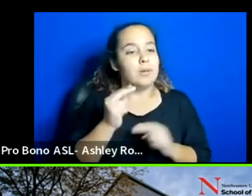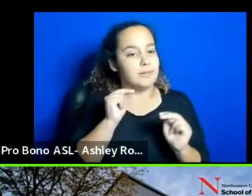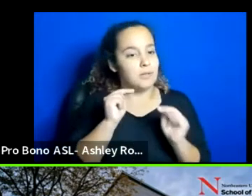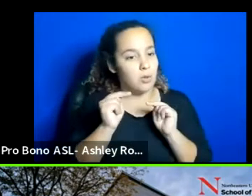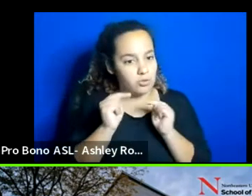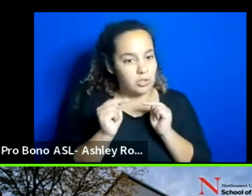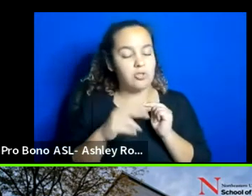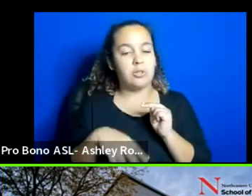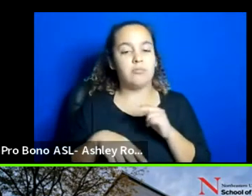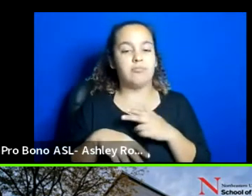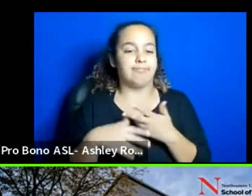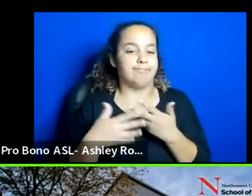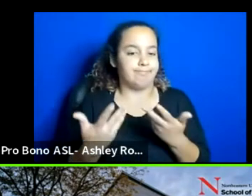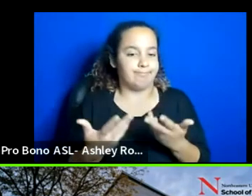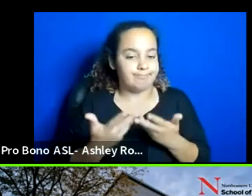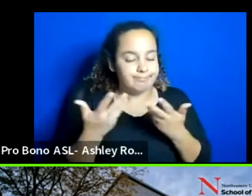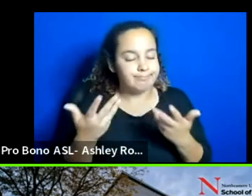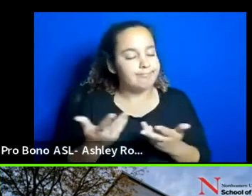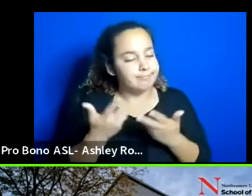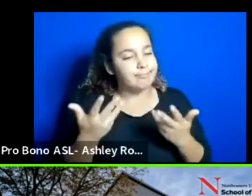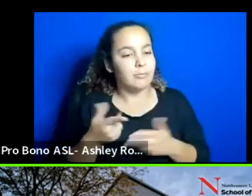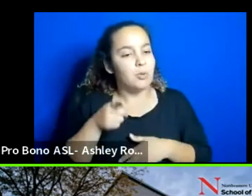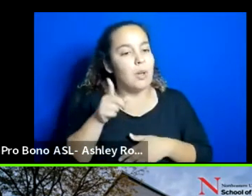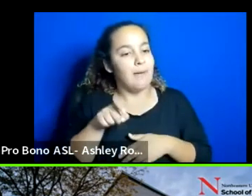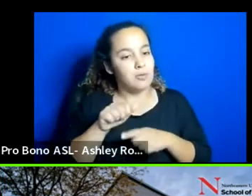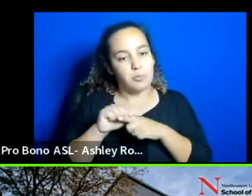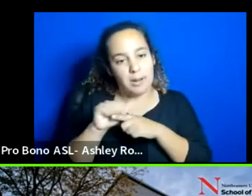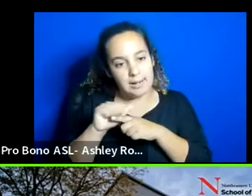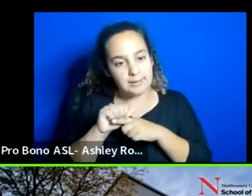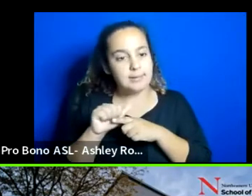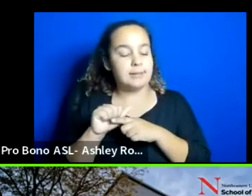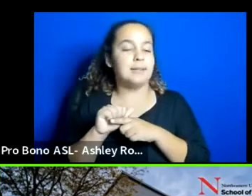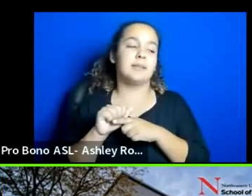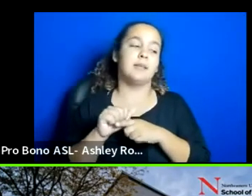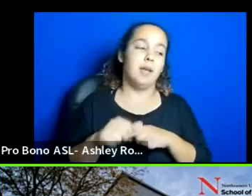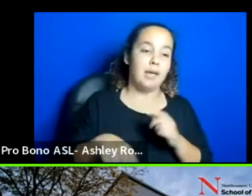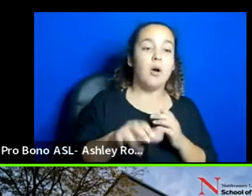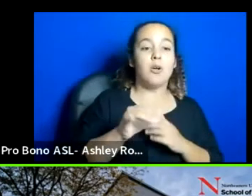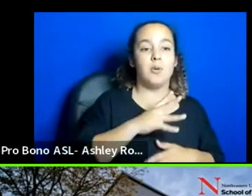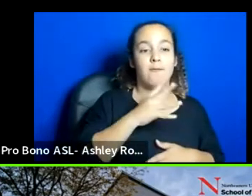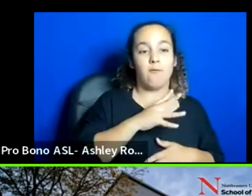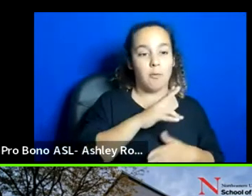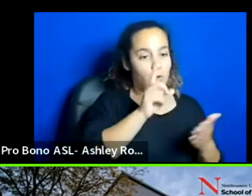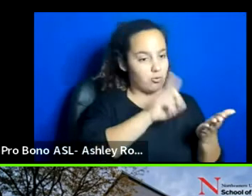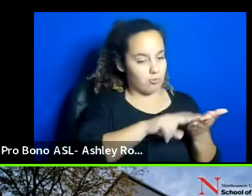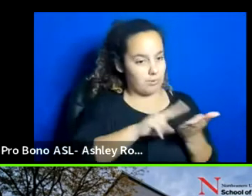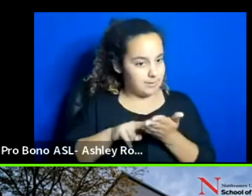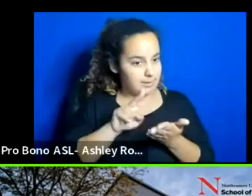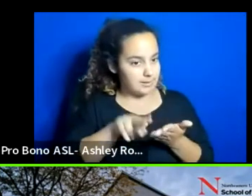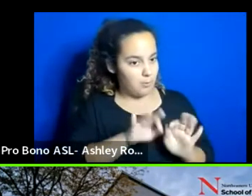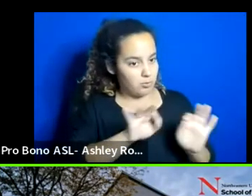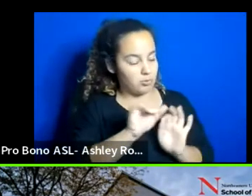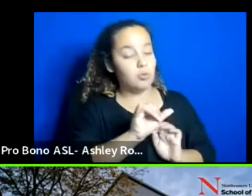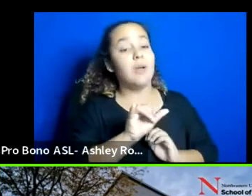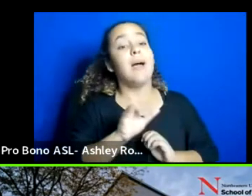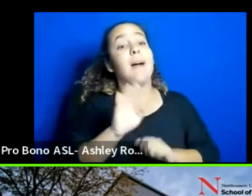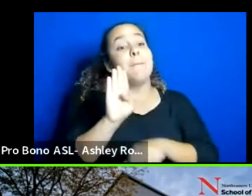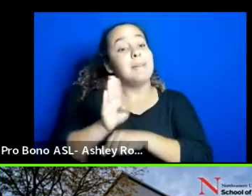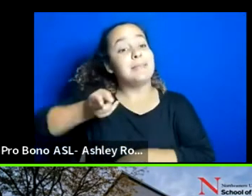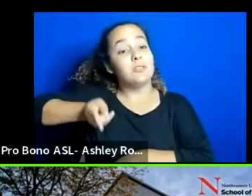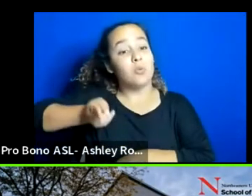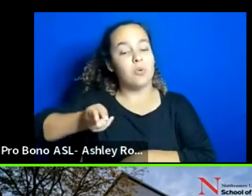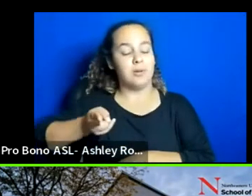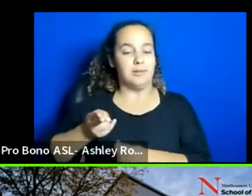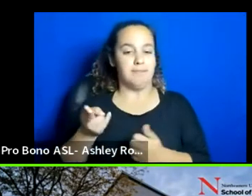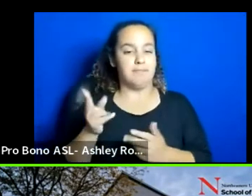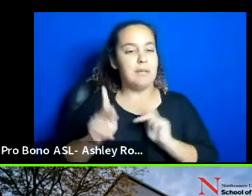mediated through practices as well as formal agreements. And as business historians, I'm sure that people will think